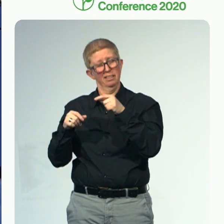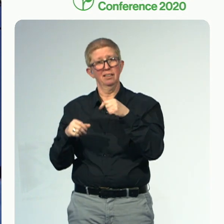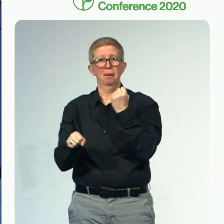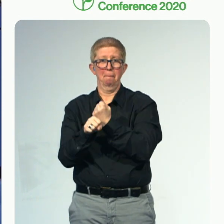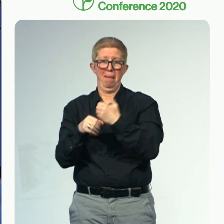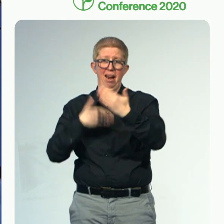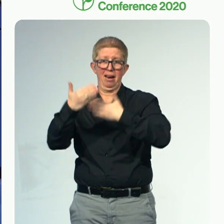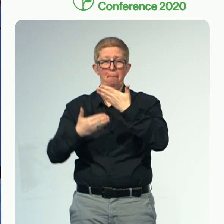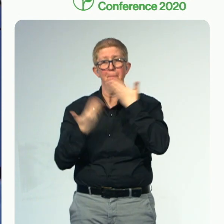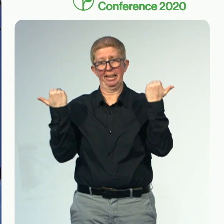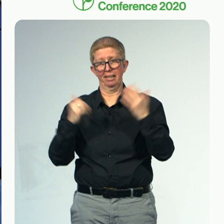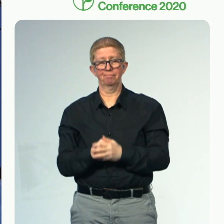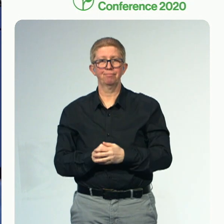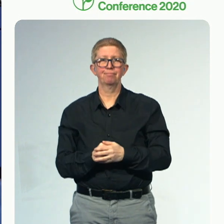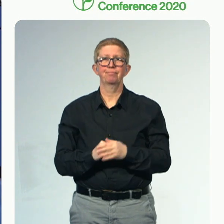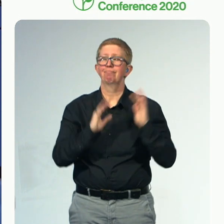session.